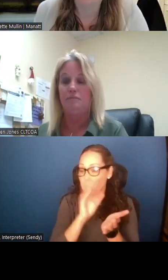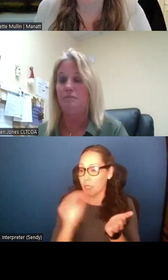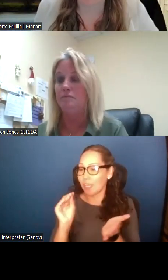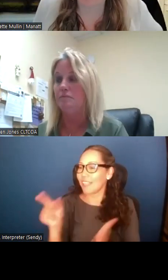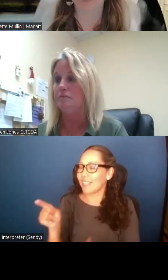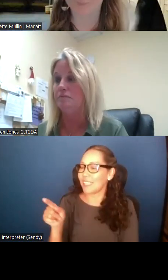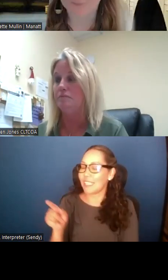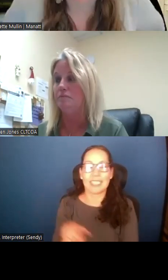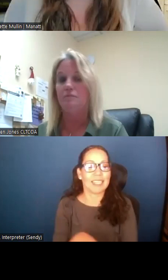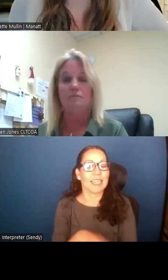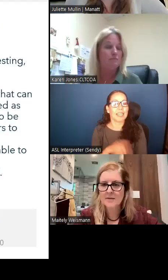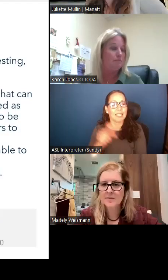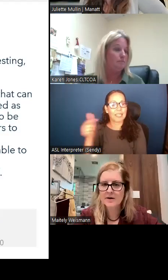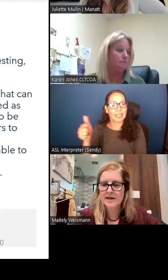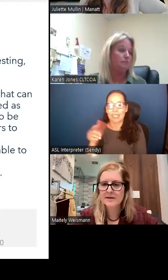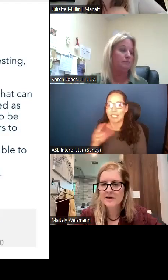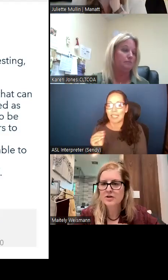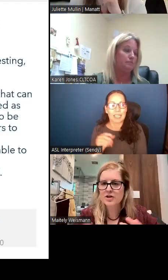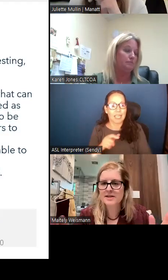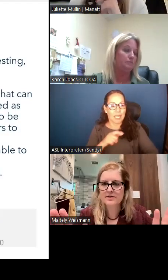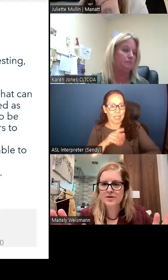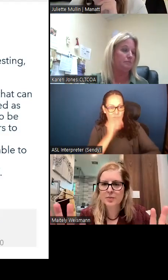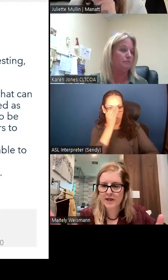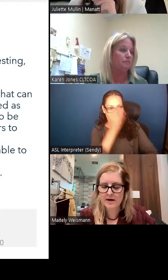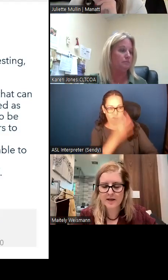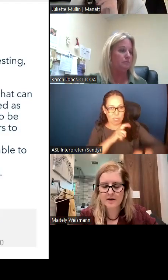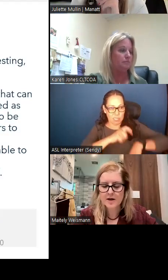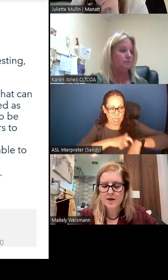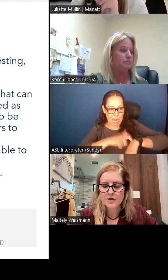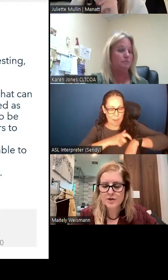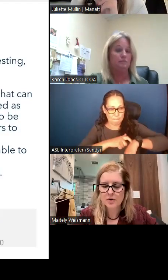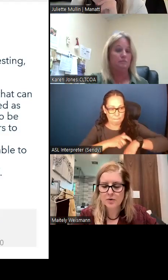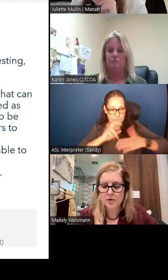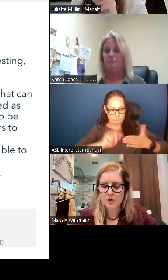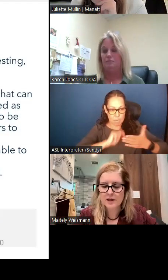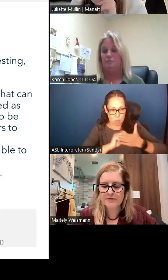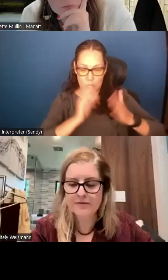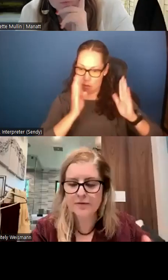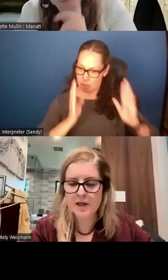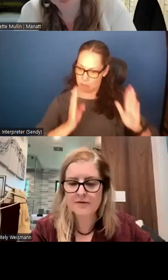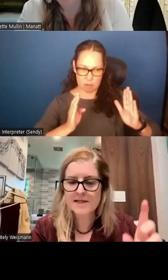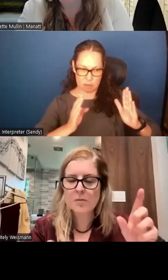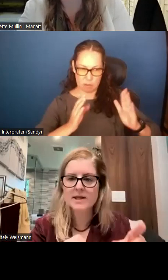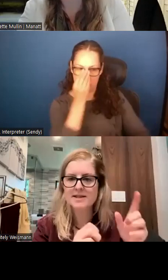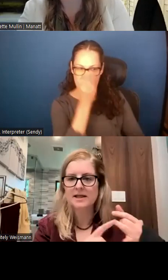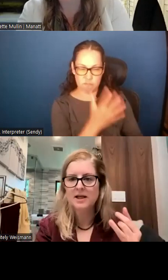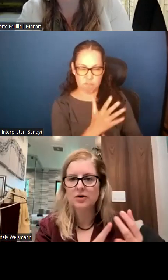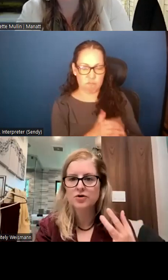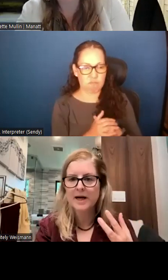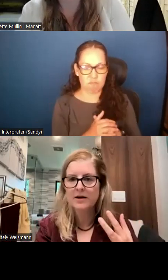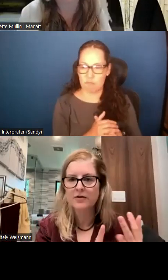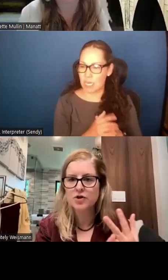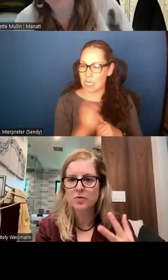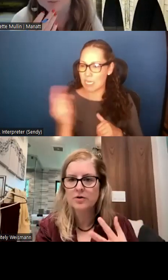Hi, I just want to quickly weigh in on the time period. Please. Just put it out there. So if someone doesn't eat